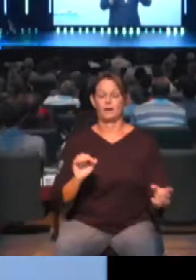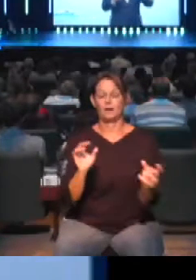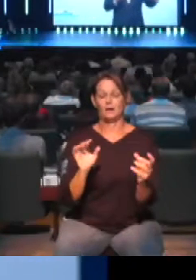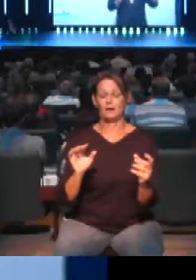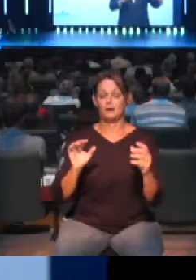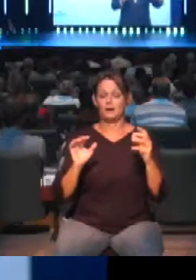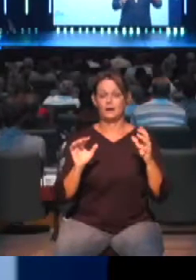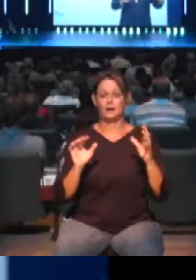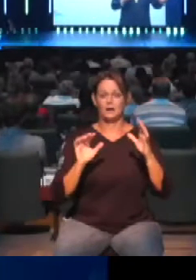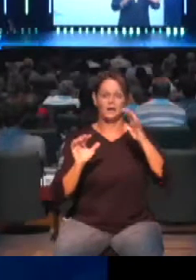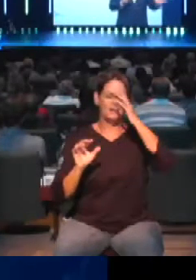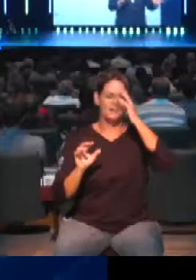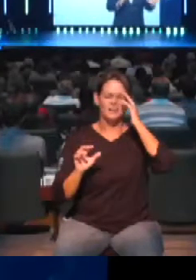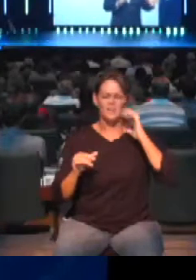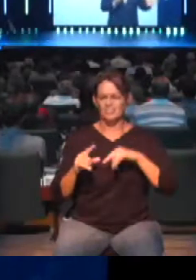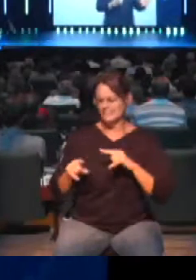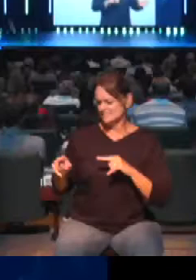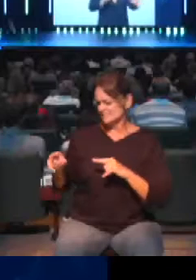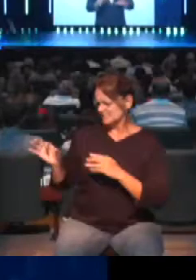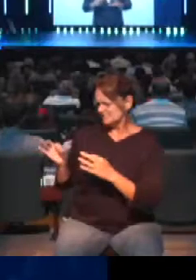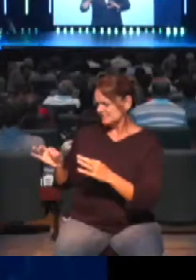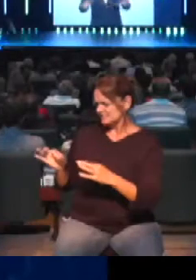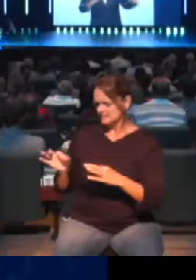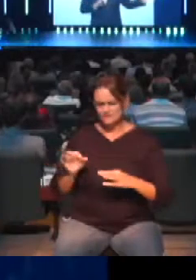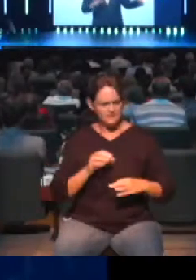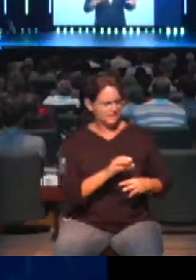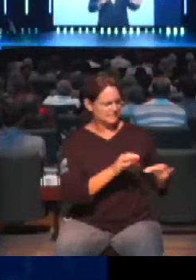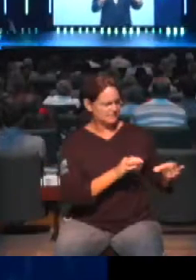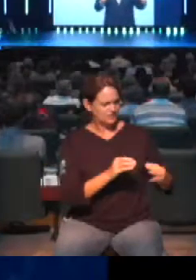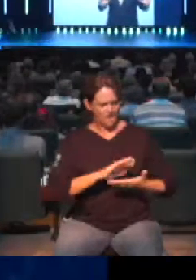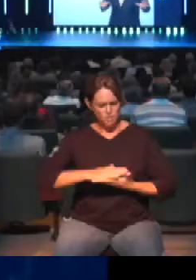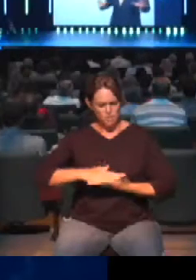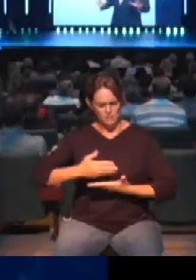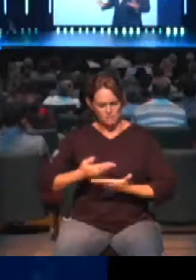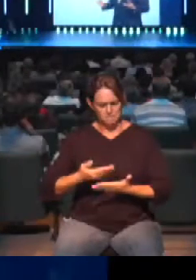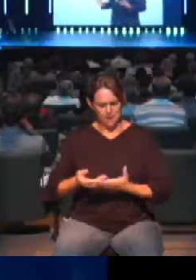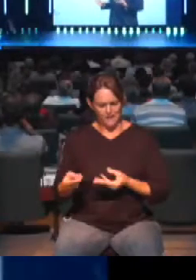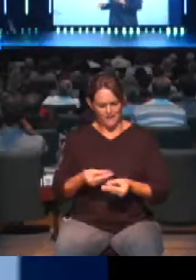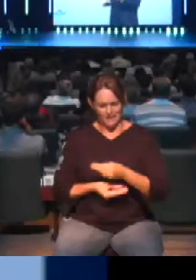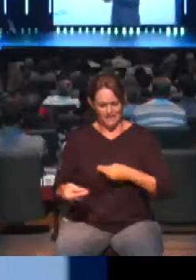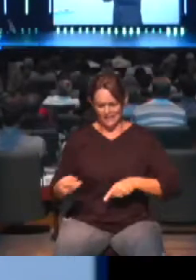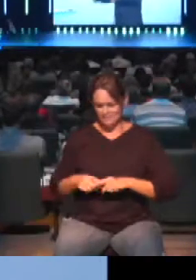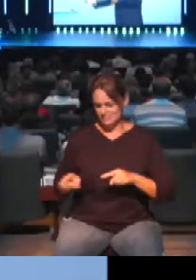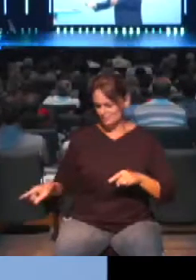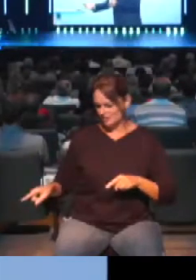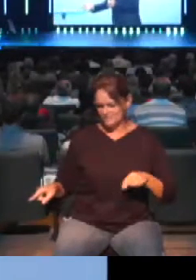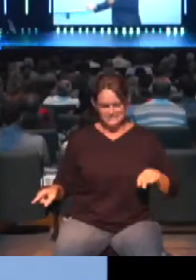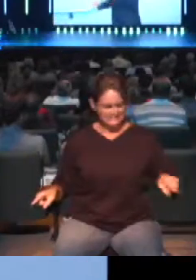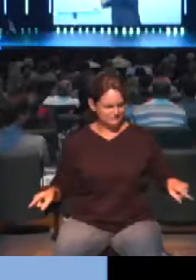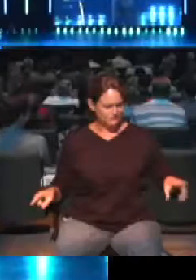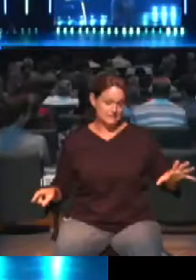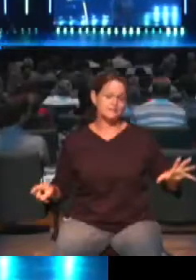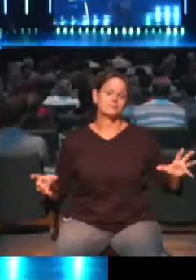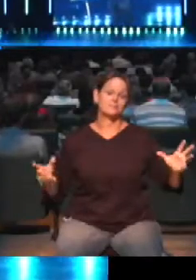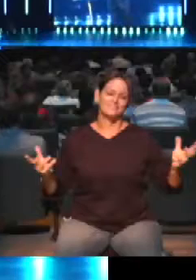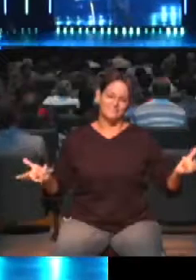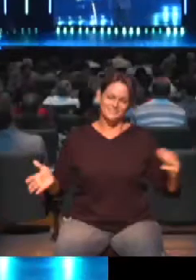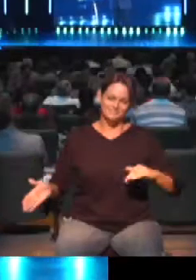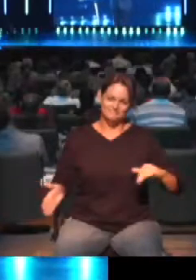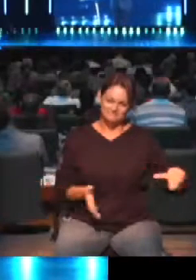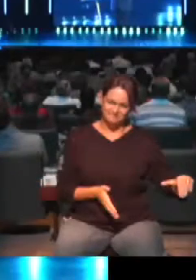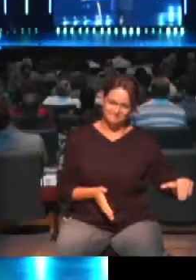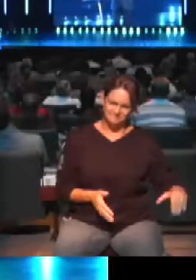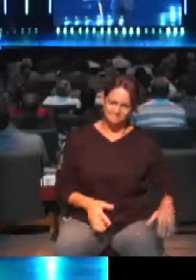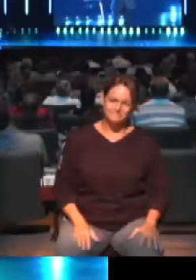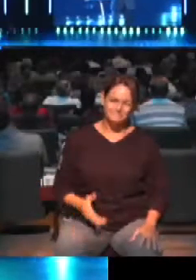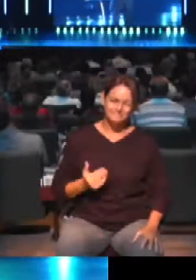Which explains some difficulties we've had in our checkbook over the years. But, okay, so I'm going to give you a math illustration, but I won't do it long, okay?